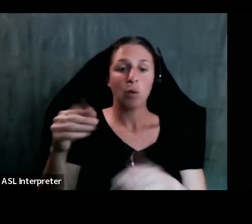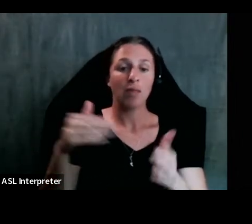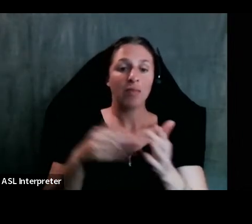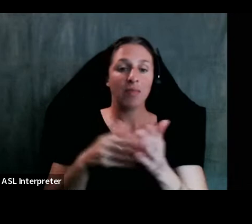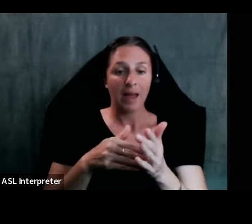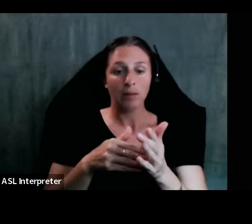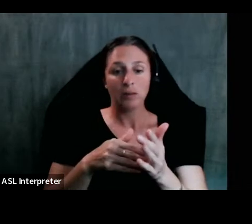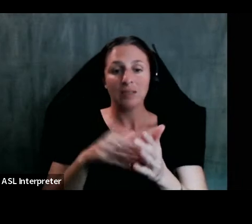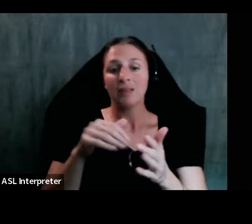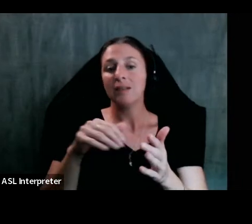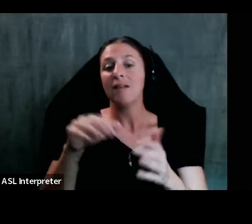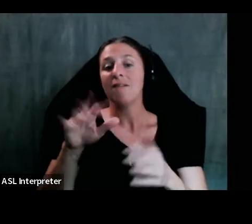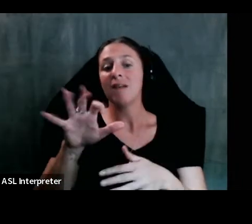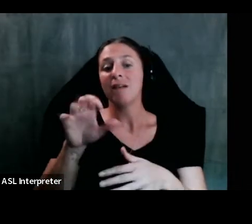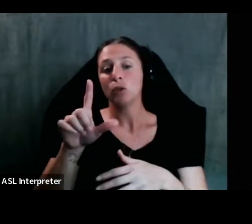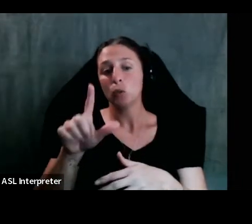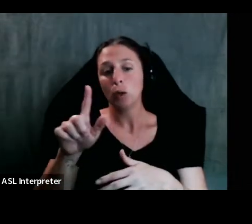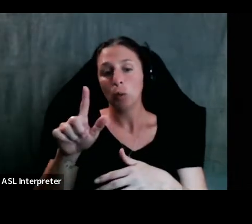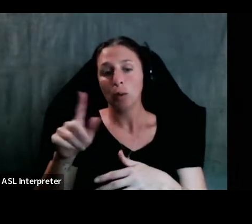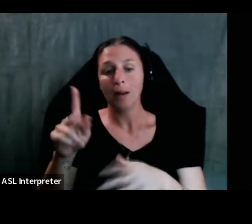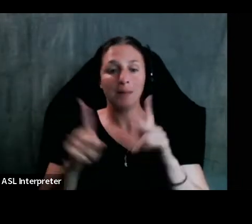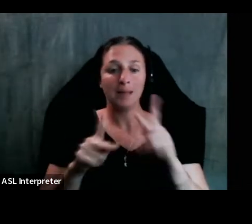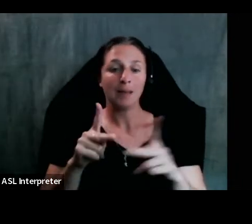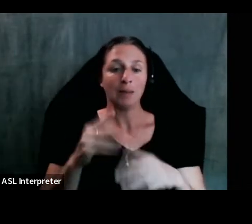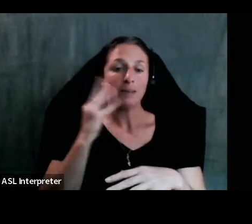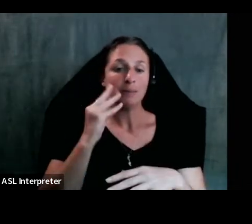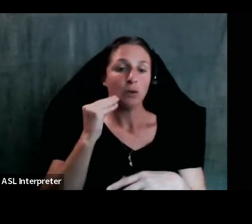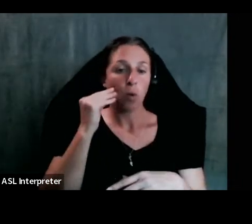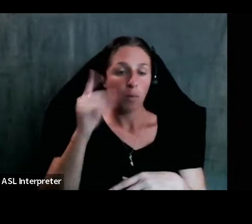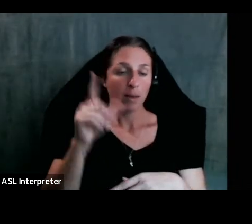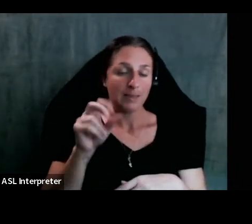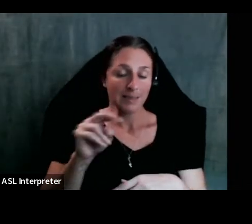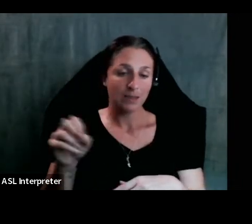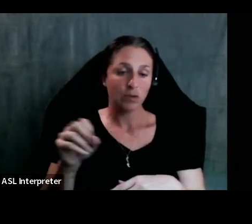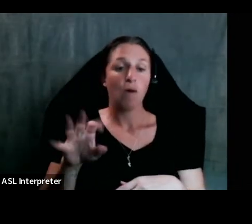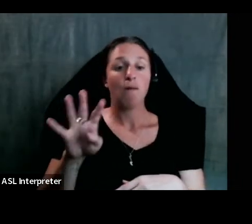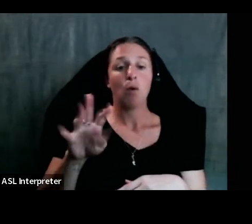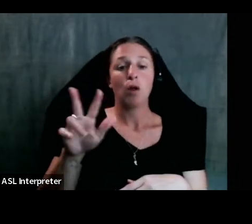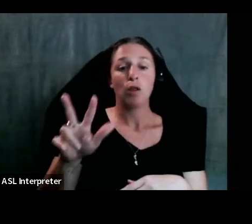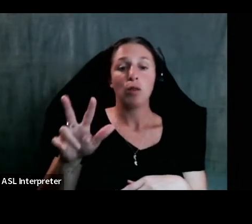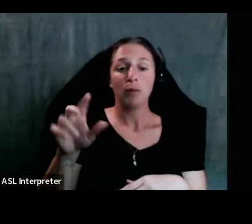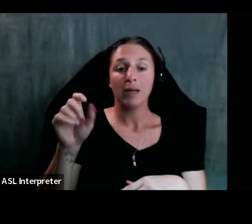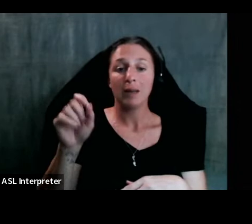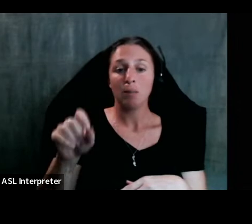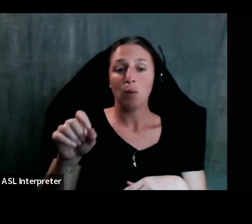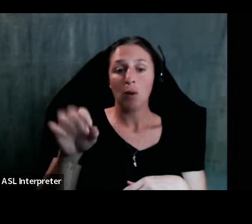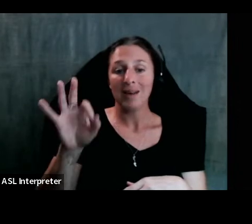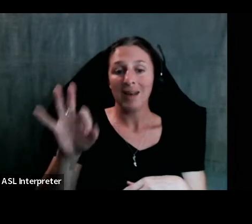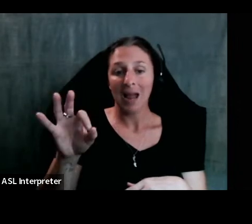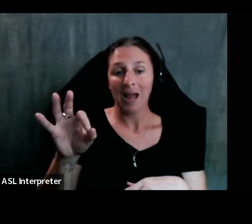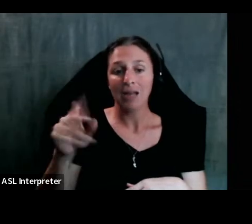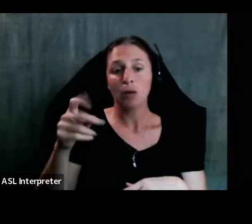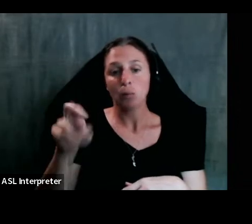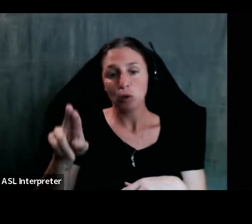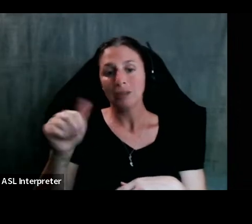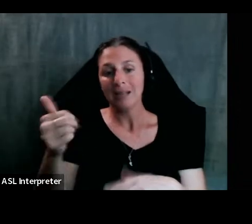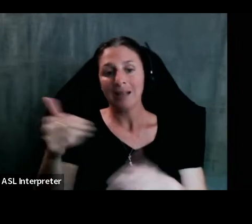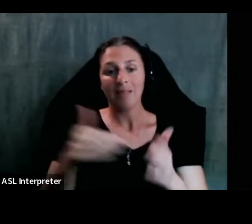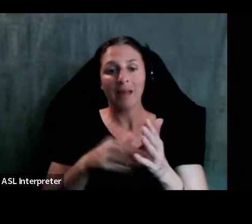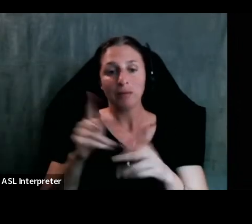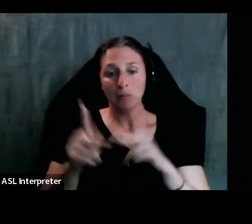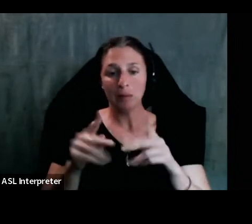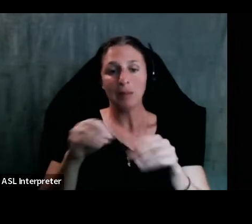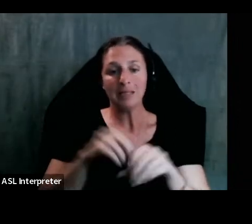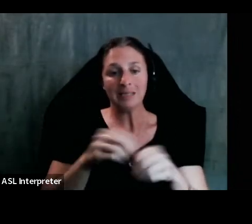171,521 people experiencing homelessness, or 43.9 per 10,000 people in the general